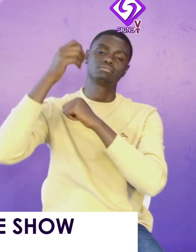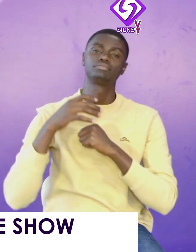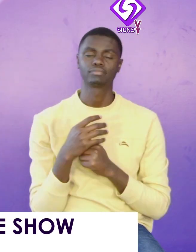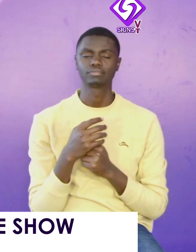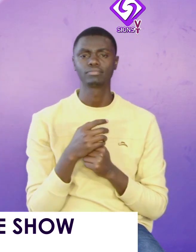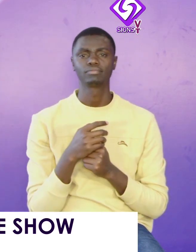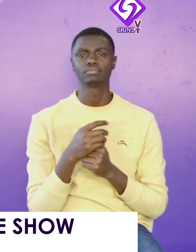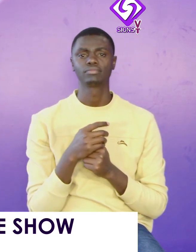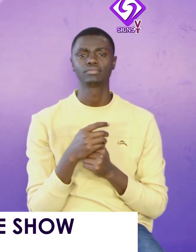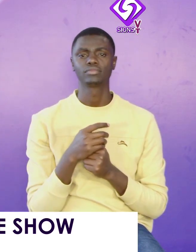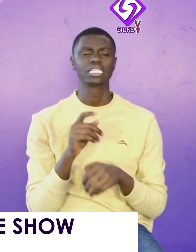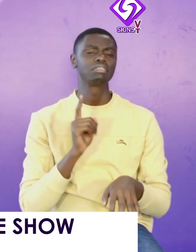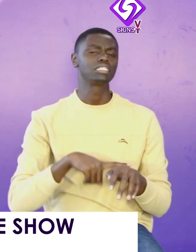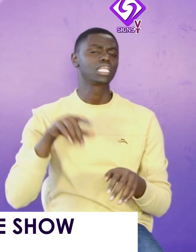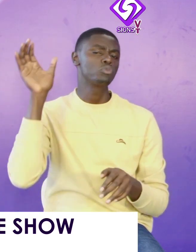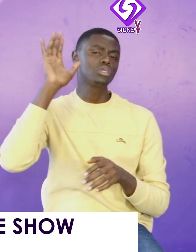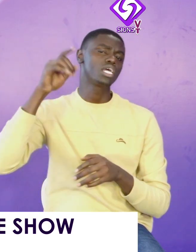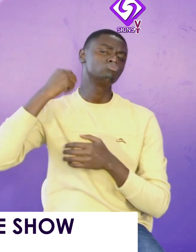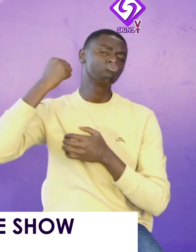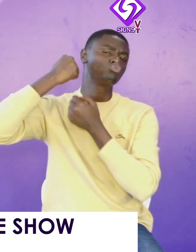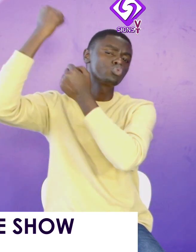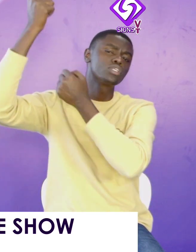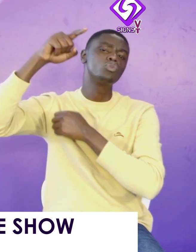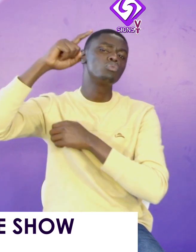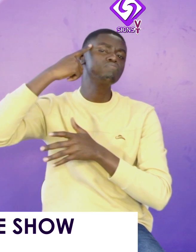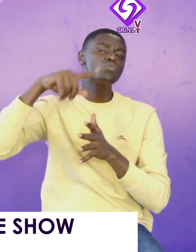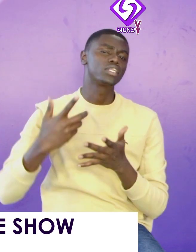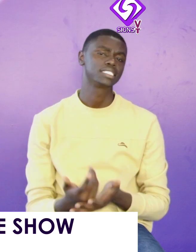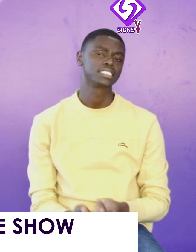mind when you hear the word suicide?